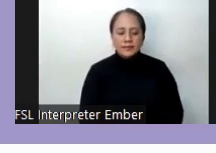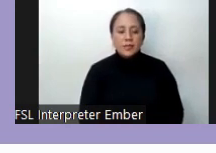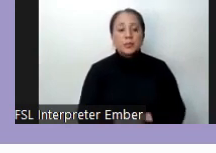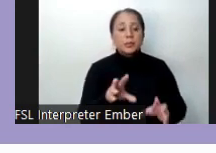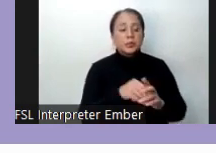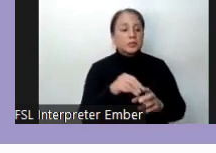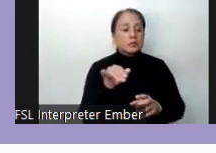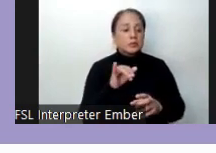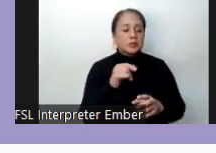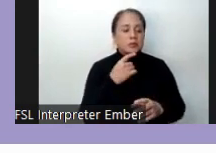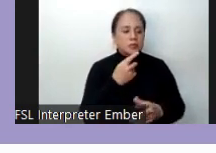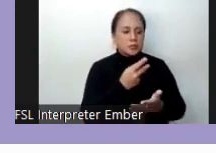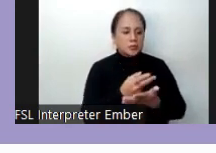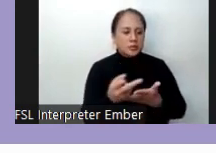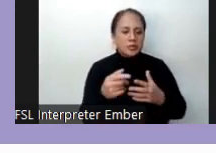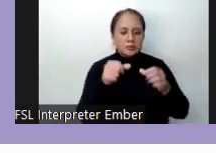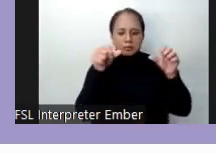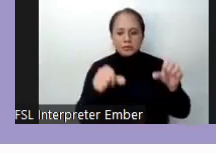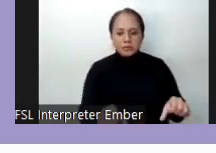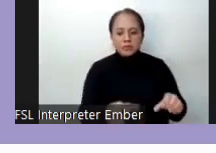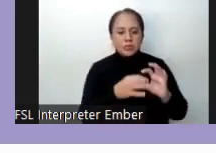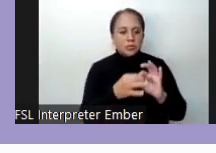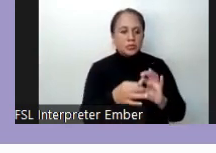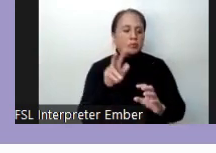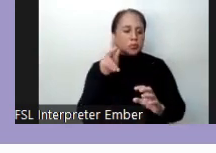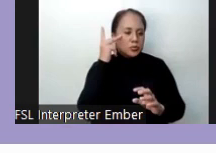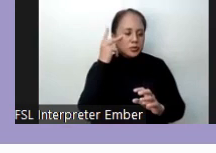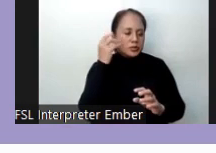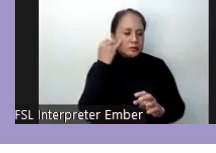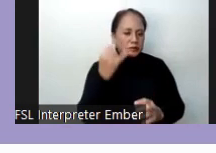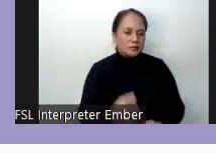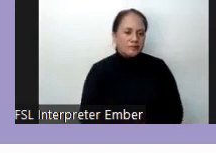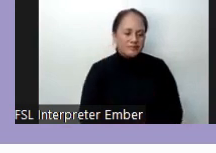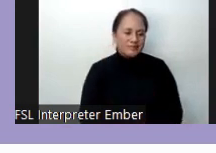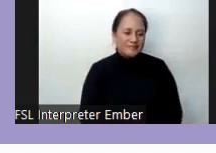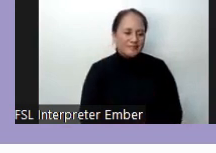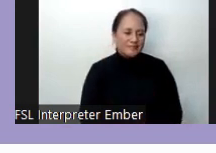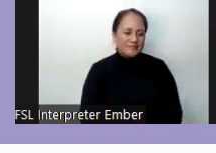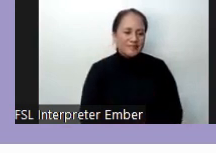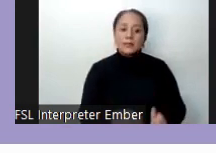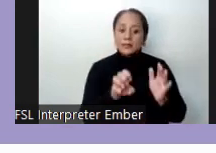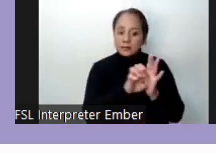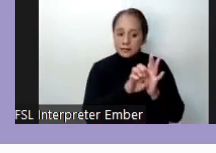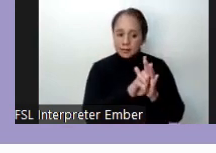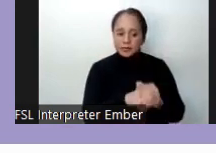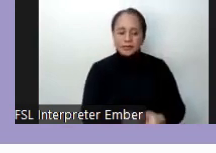Participants also seem to fail when the post favors their political ideology. For